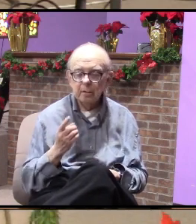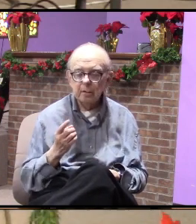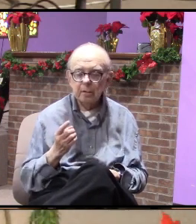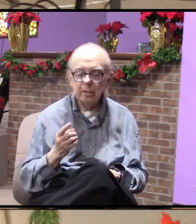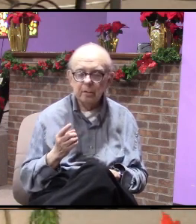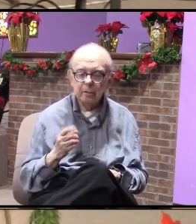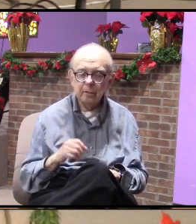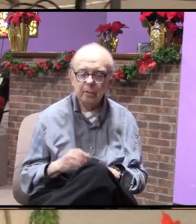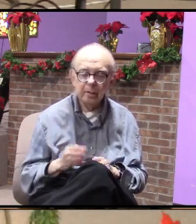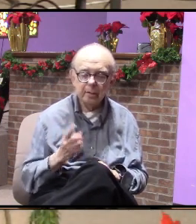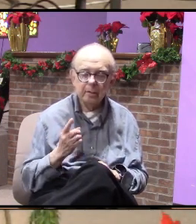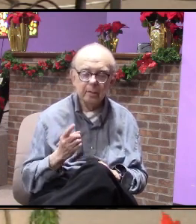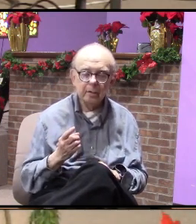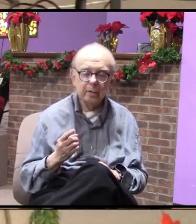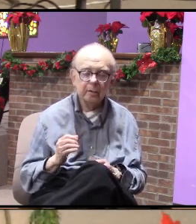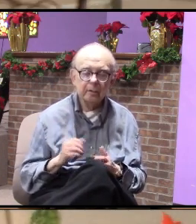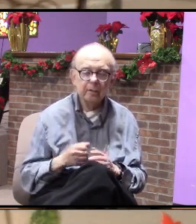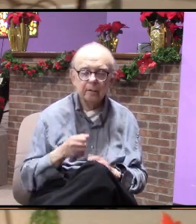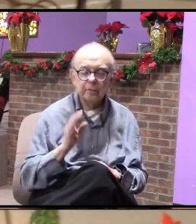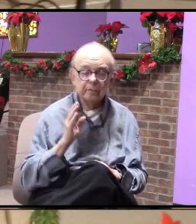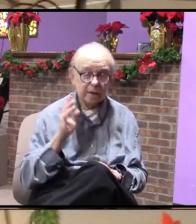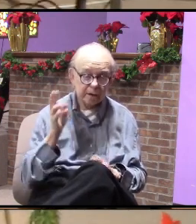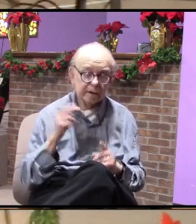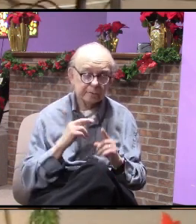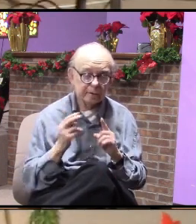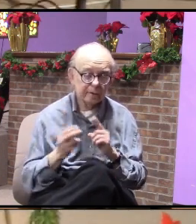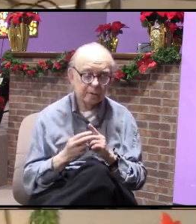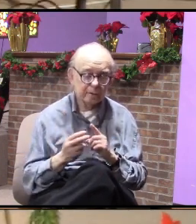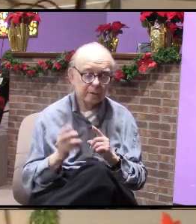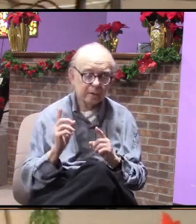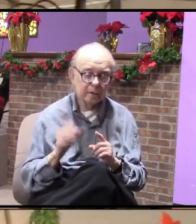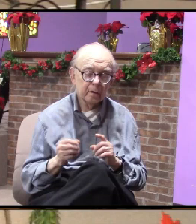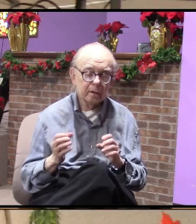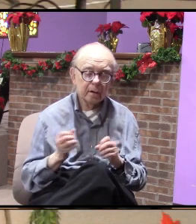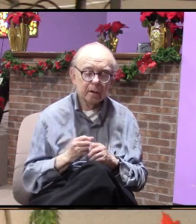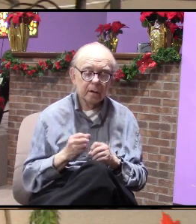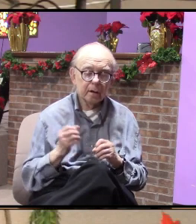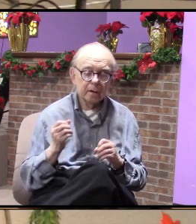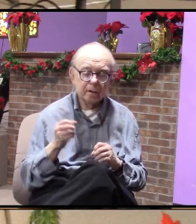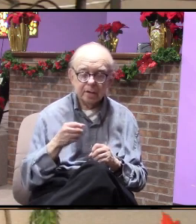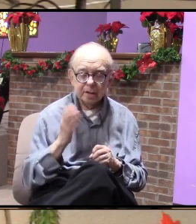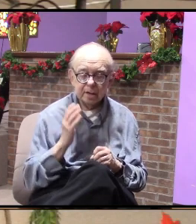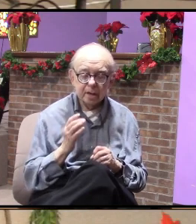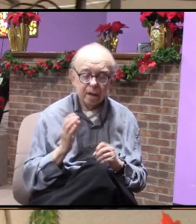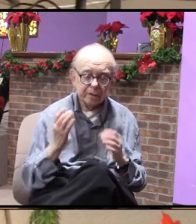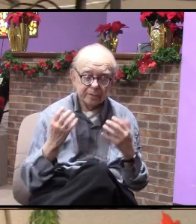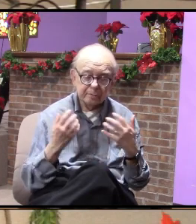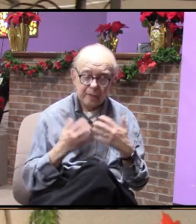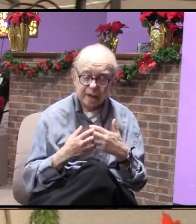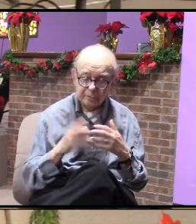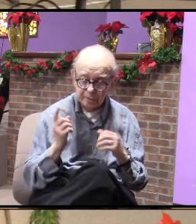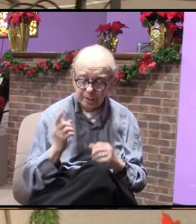is I've got to understand this from God's point of view. And I've got to get into God's cadence.